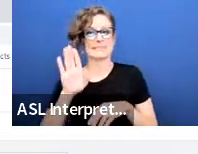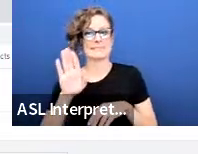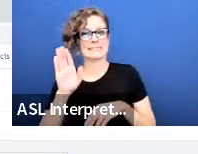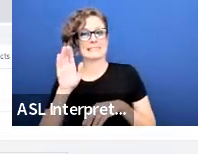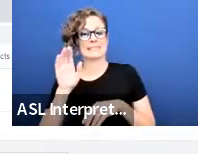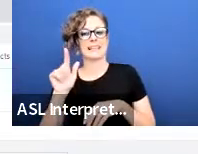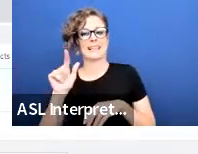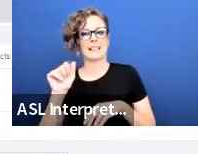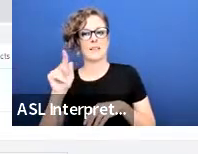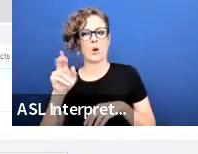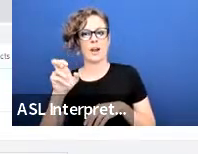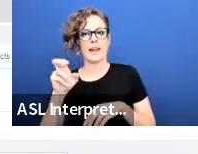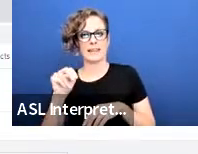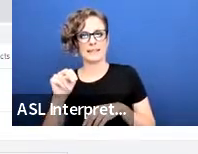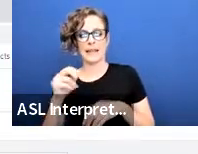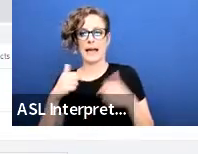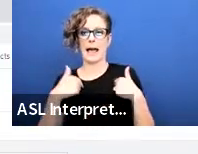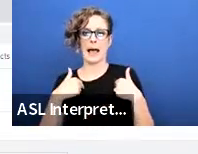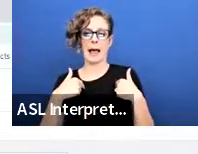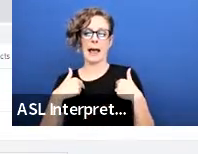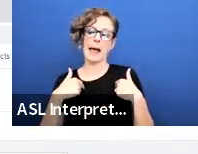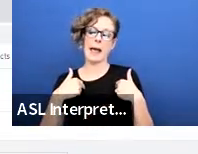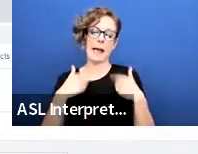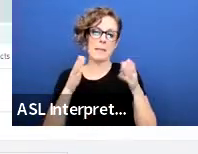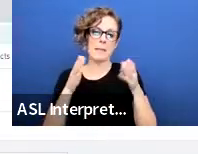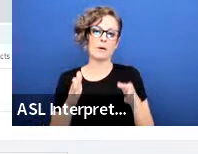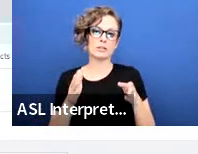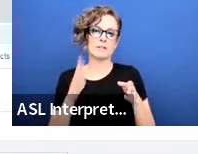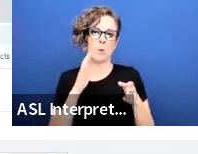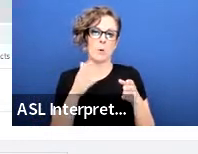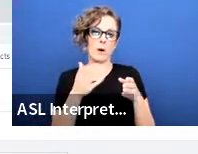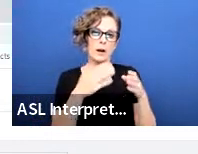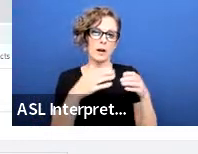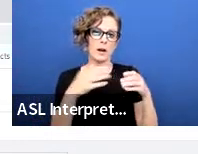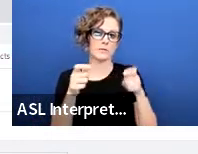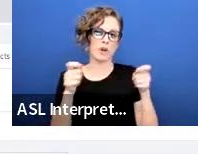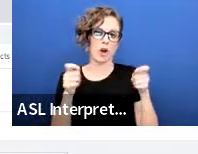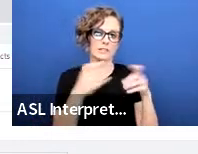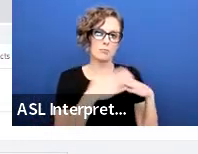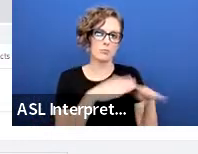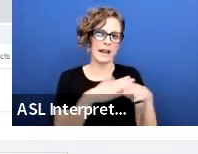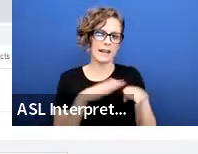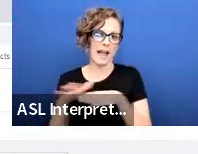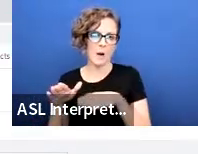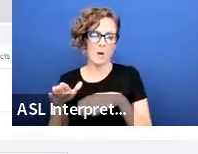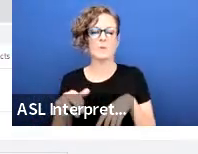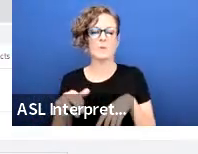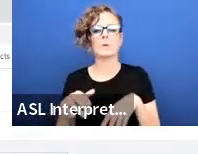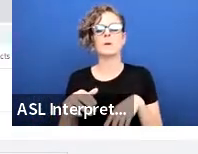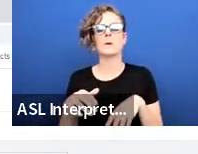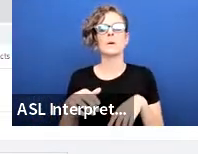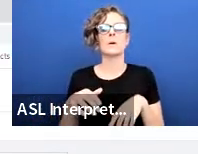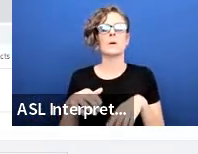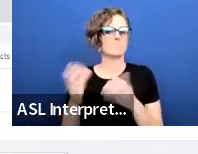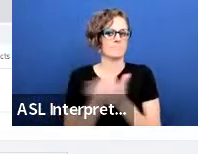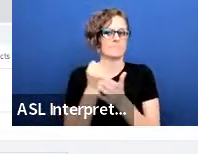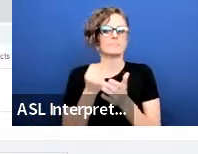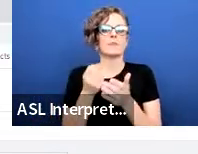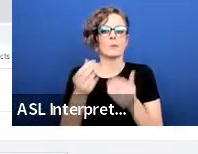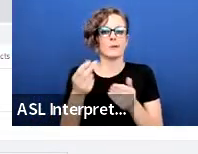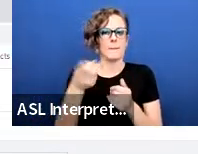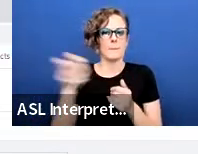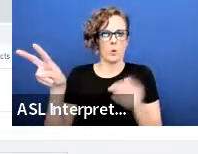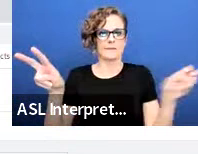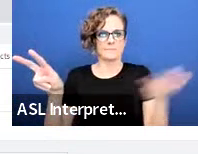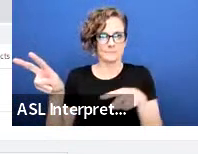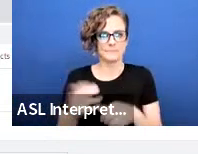the breakout person, sounds like a good transition. Everyone else is just going to get moved in the middle of mid-sentence. All right, I'm going to